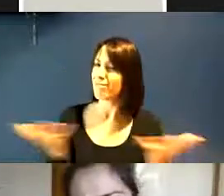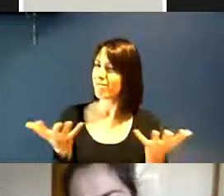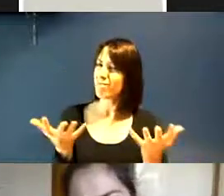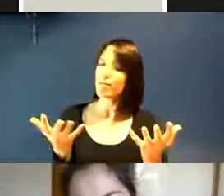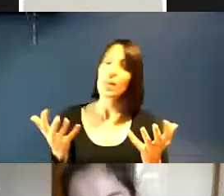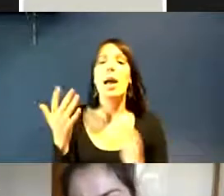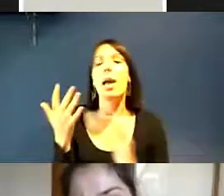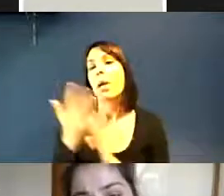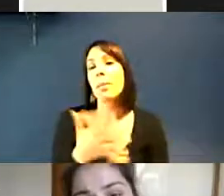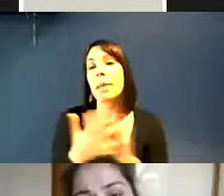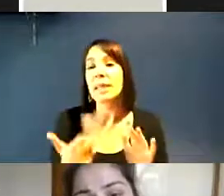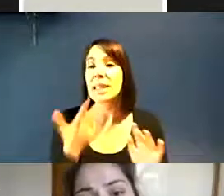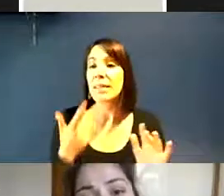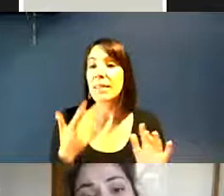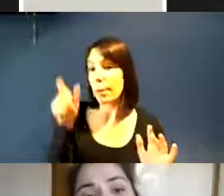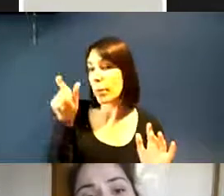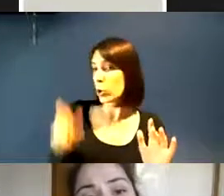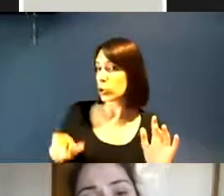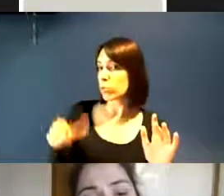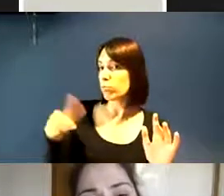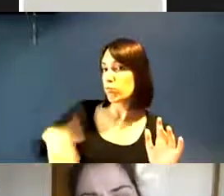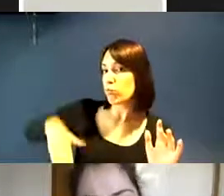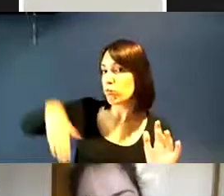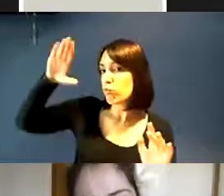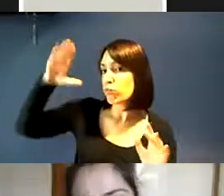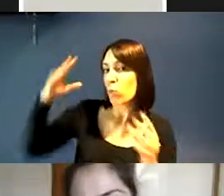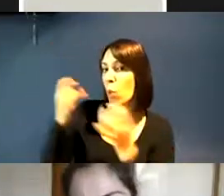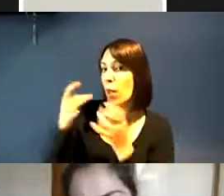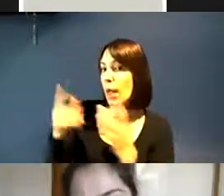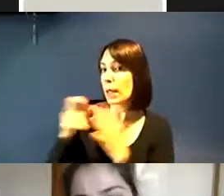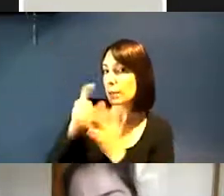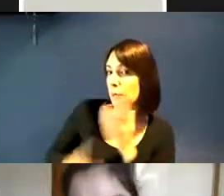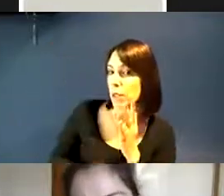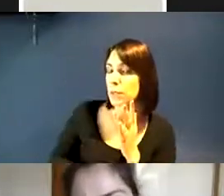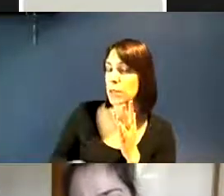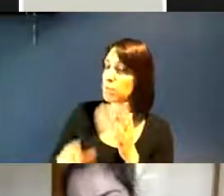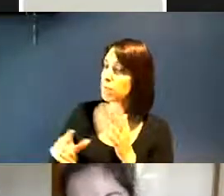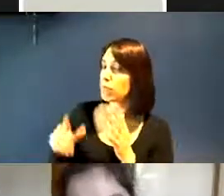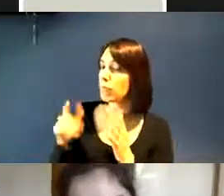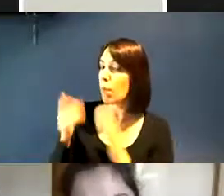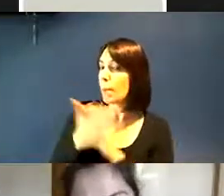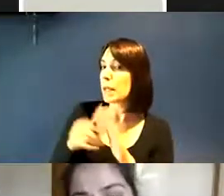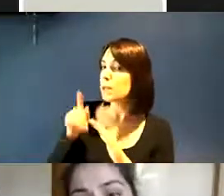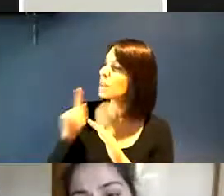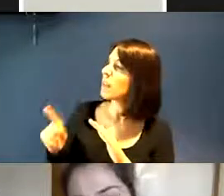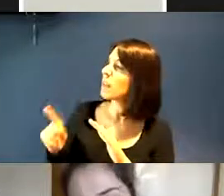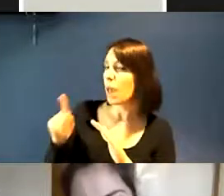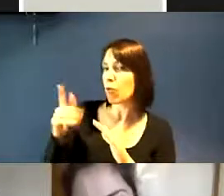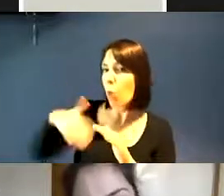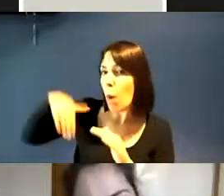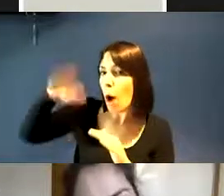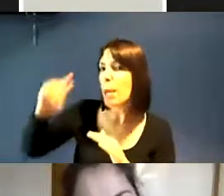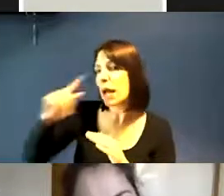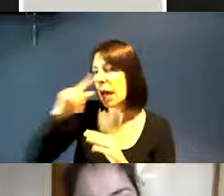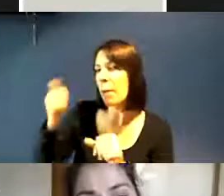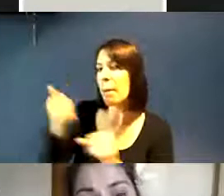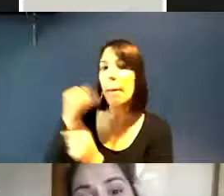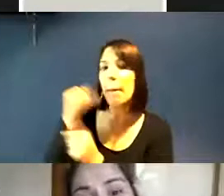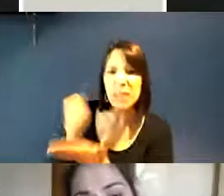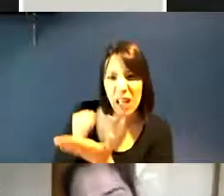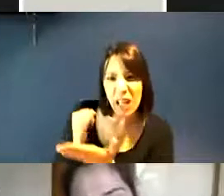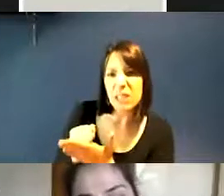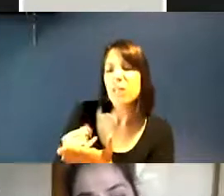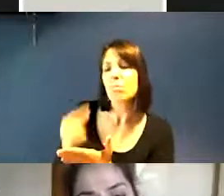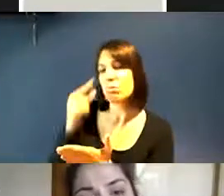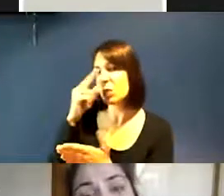a disability, they would be allowed to take concerted risks and make mistakes